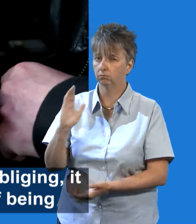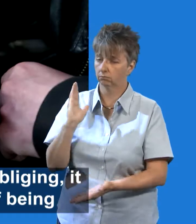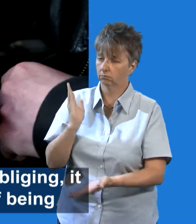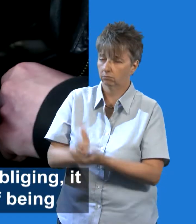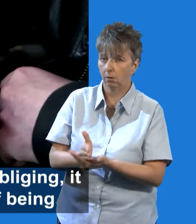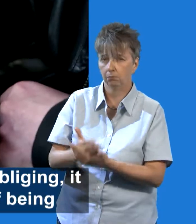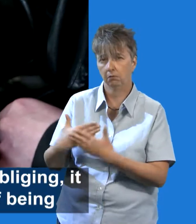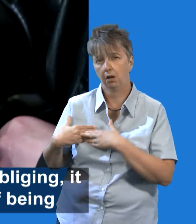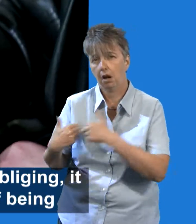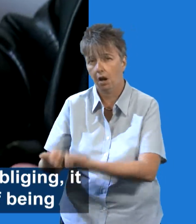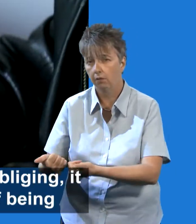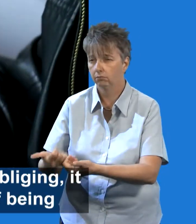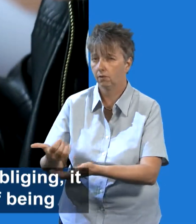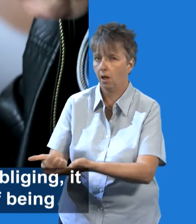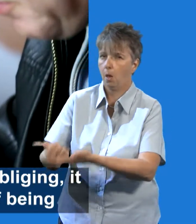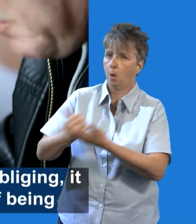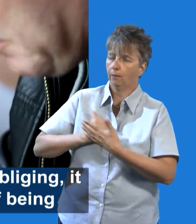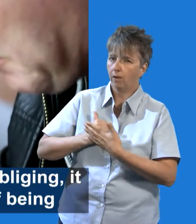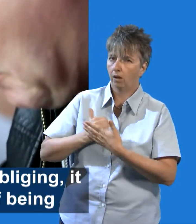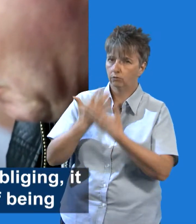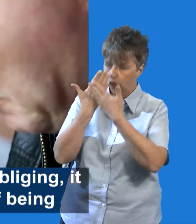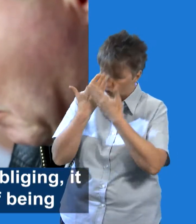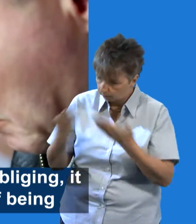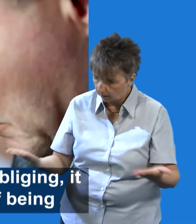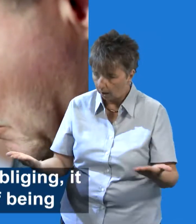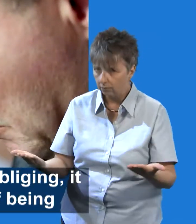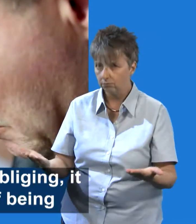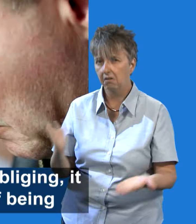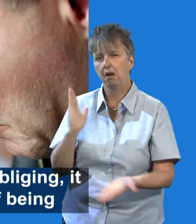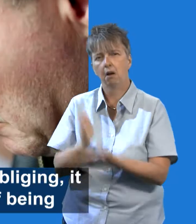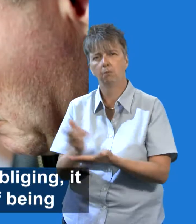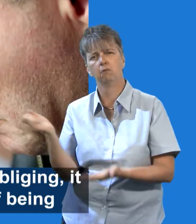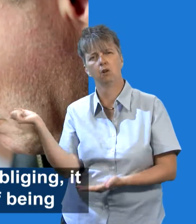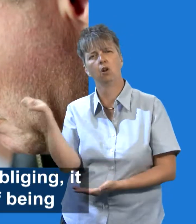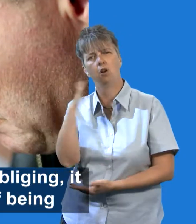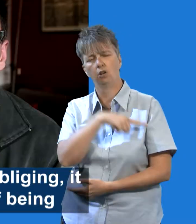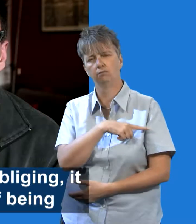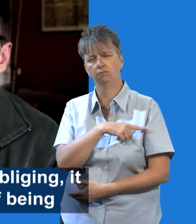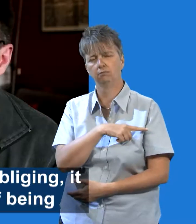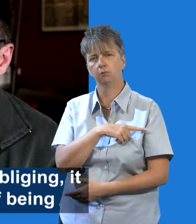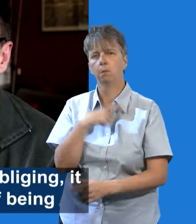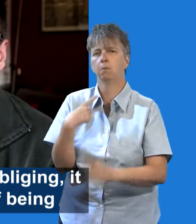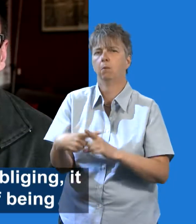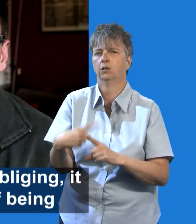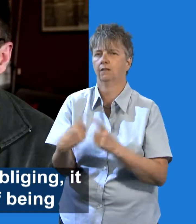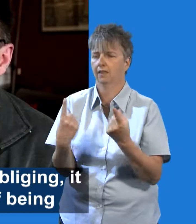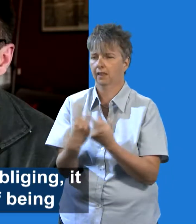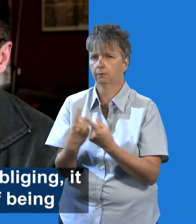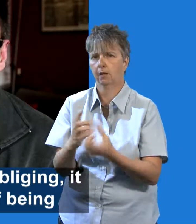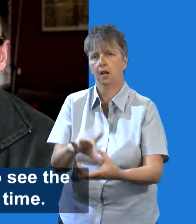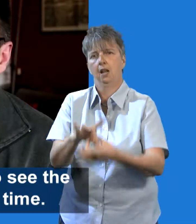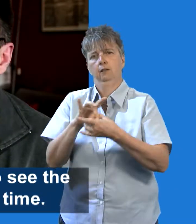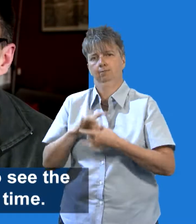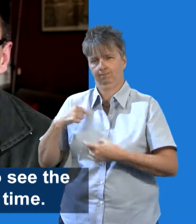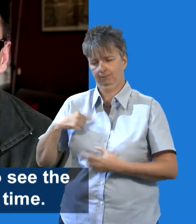extremely kind, helpful, obliging. It is one of the bizarre upsides of